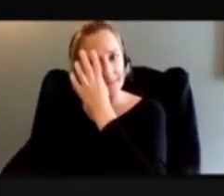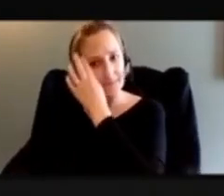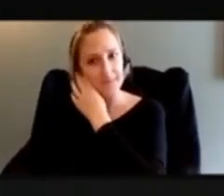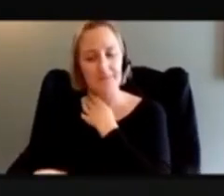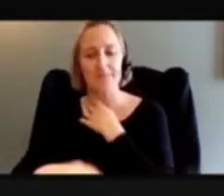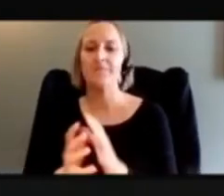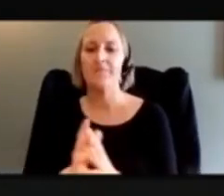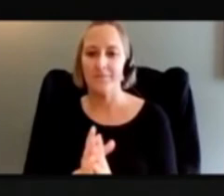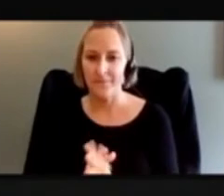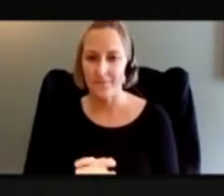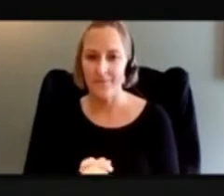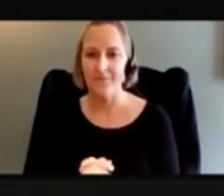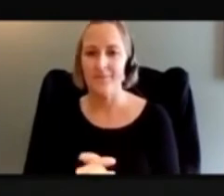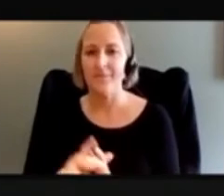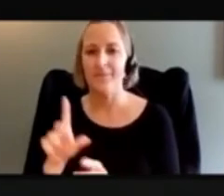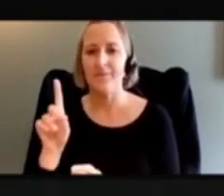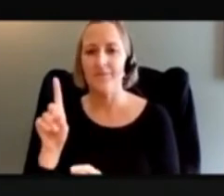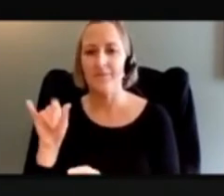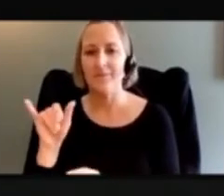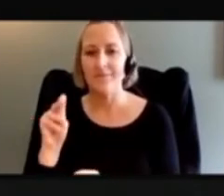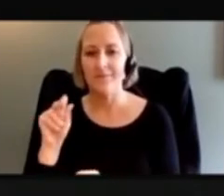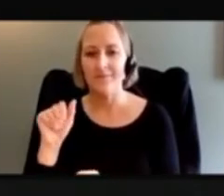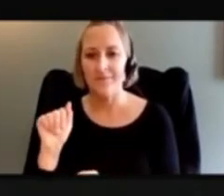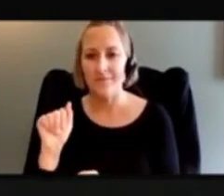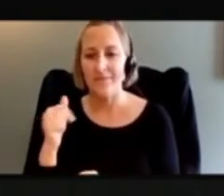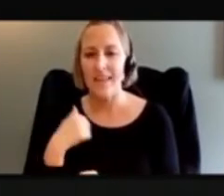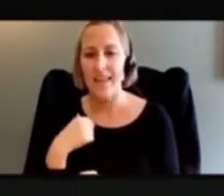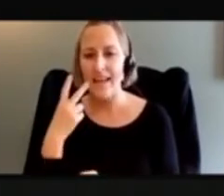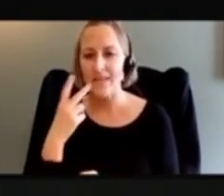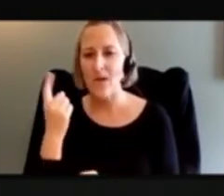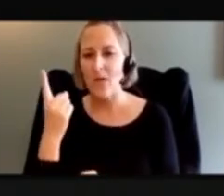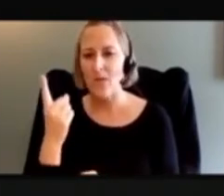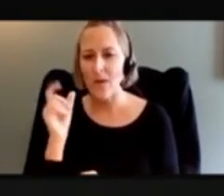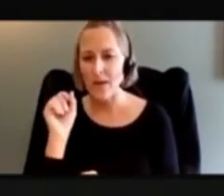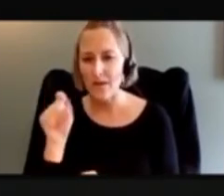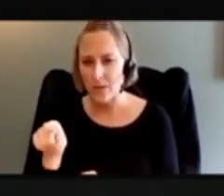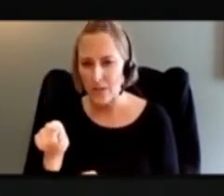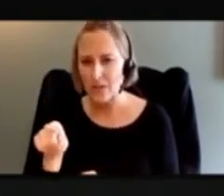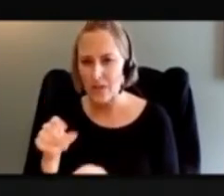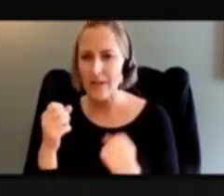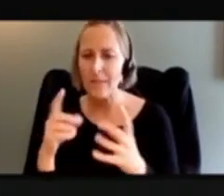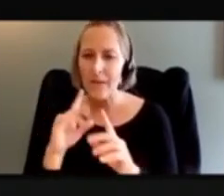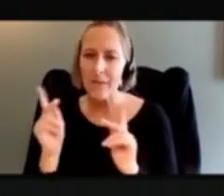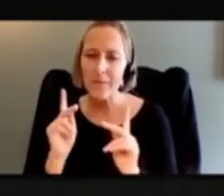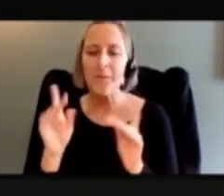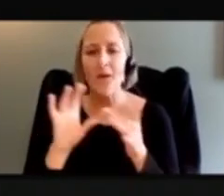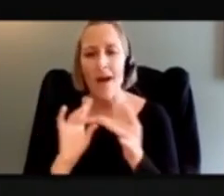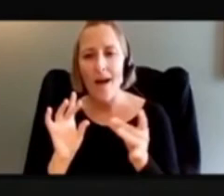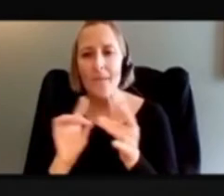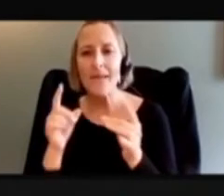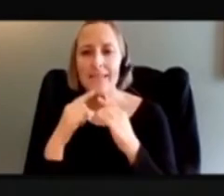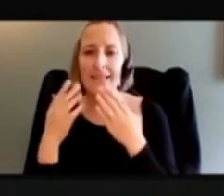All right. I think I just saw one question of a lot of comments. A lot of people are thinking,